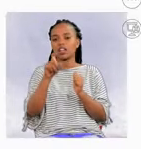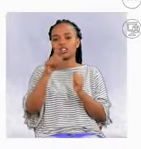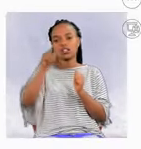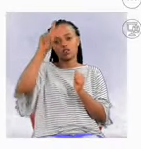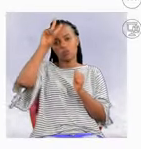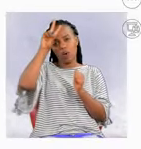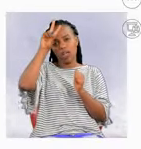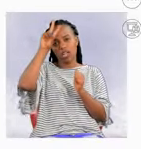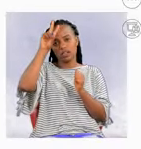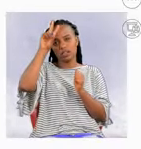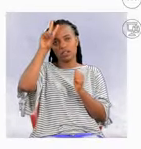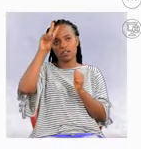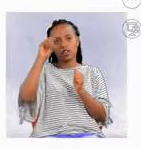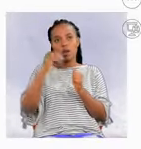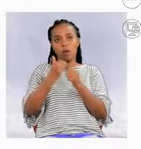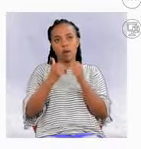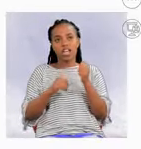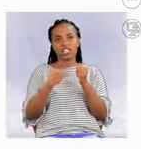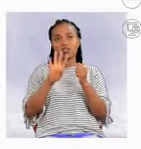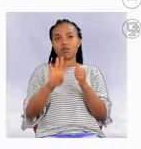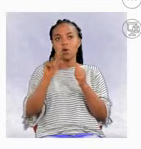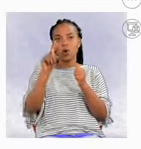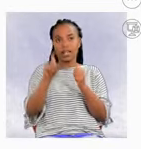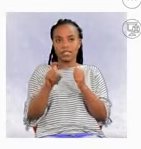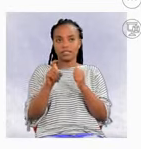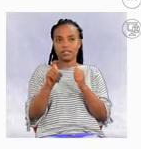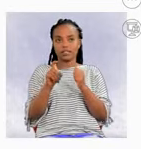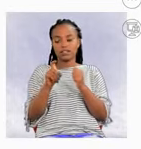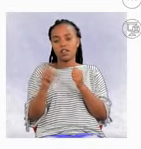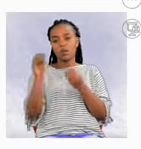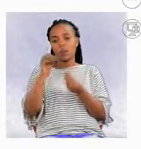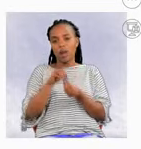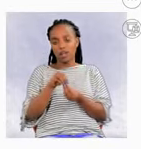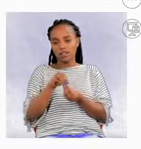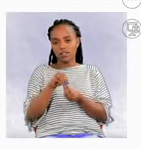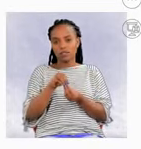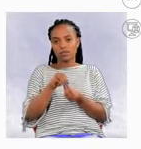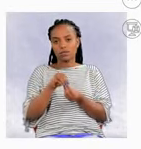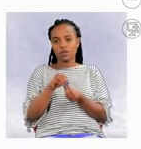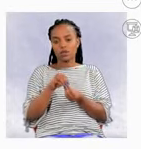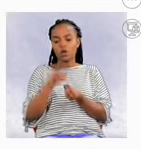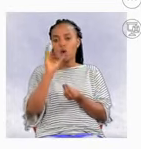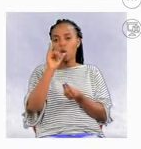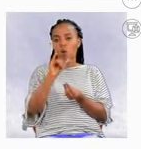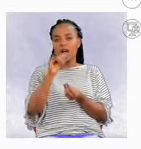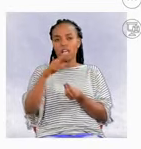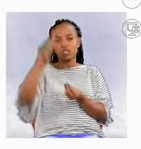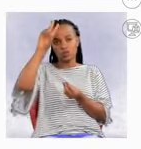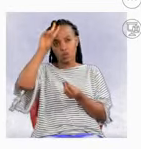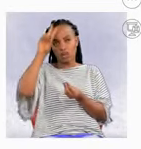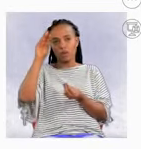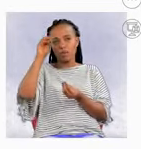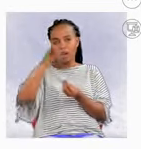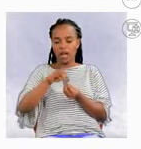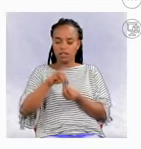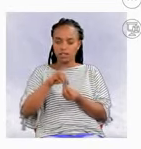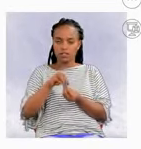squared minus 4x plus y squared